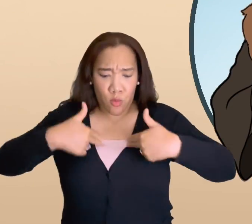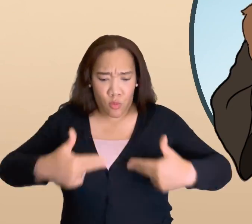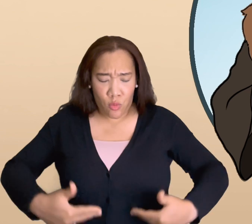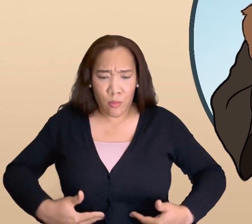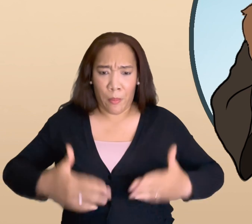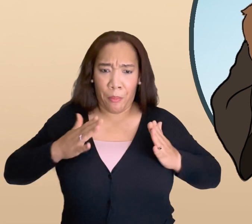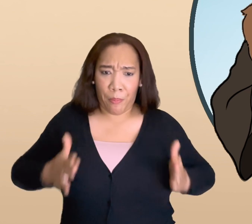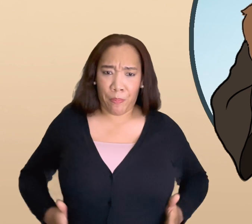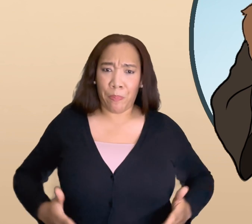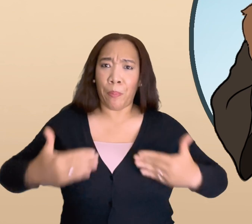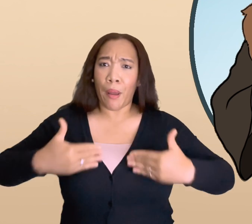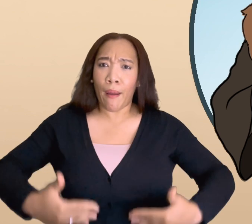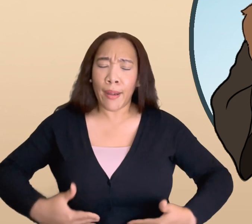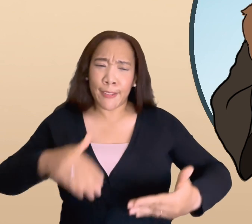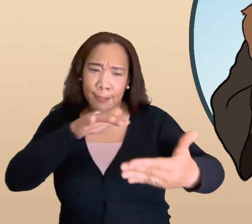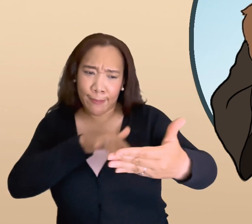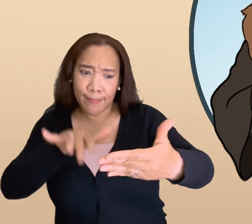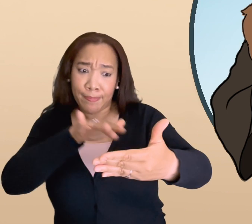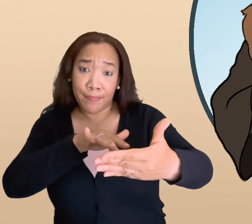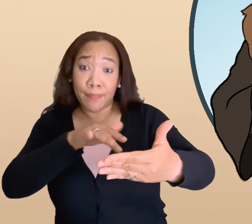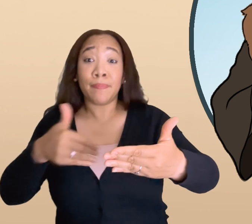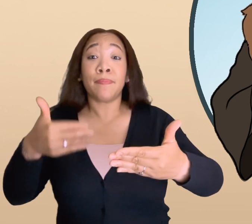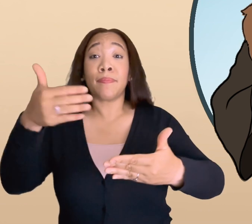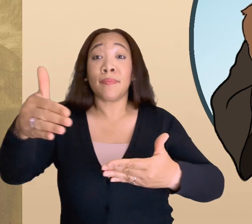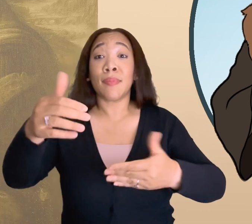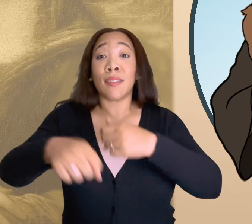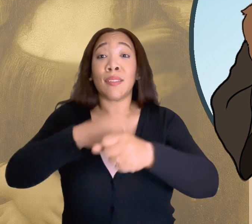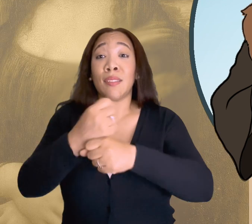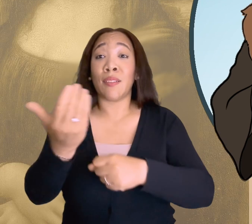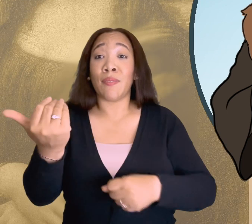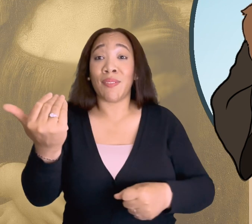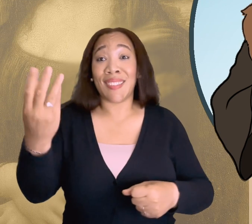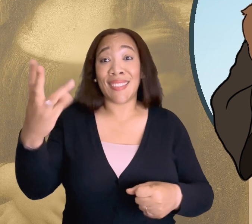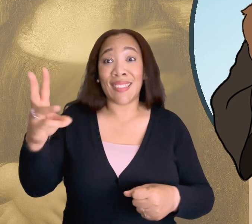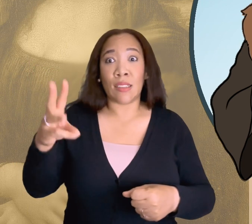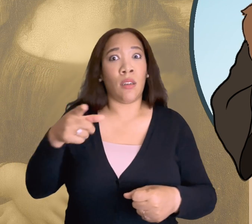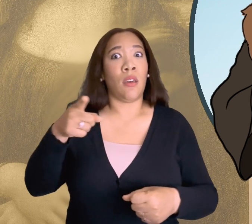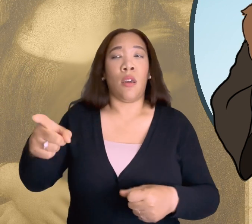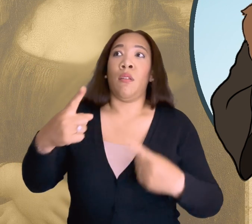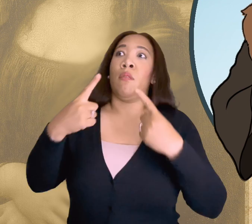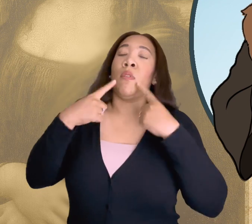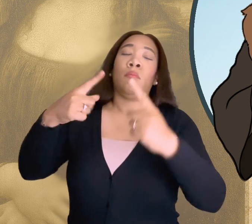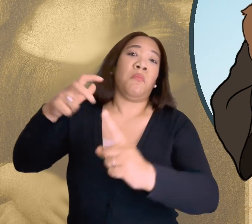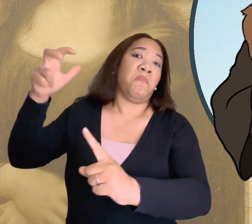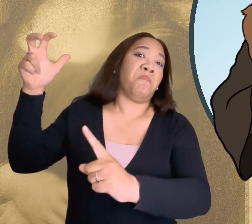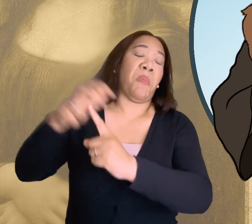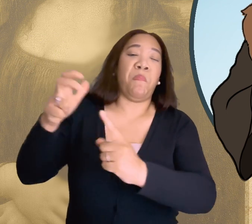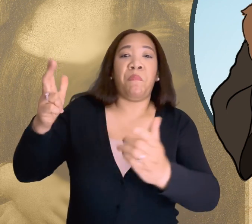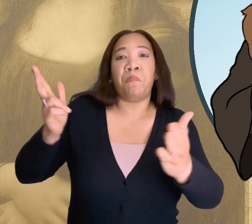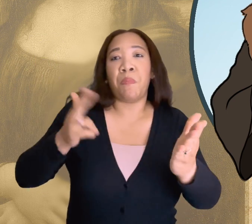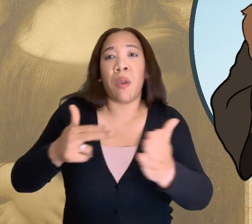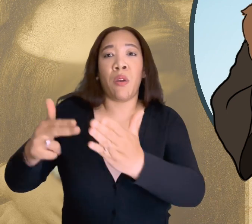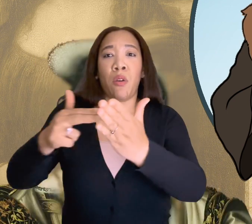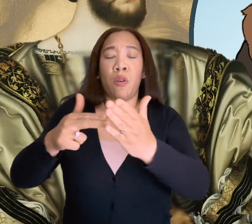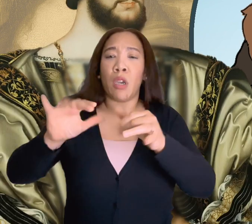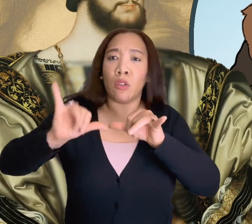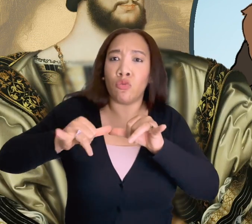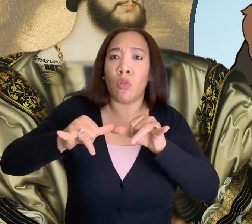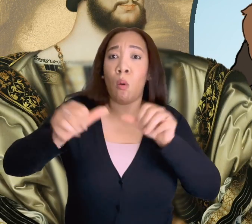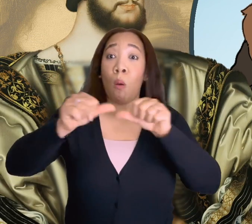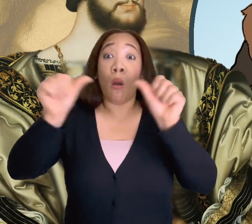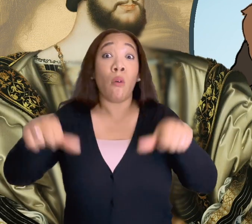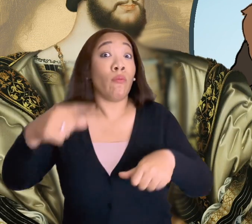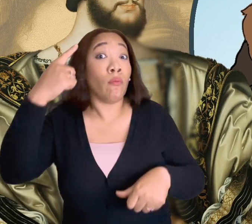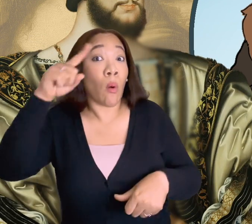year 1516, Leonardo became the premier painter, engineer, and architect to the King